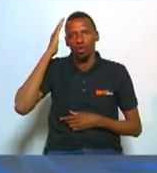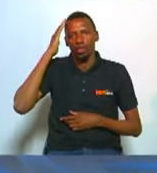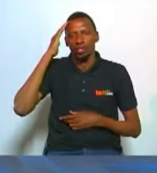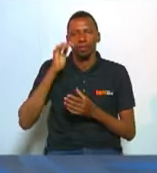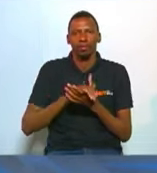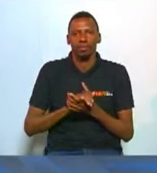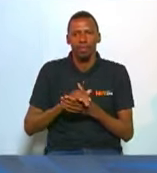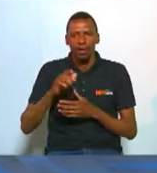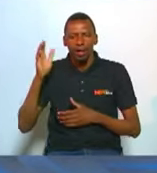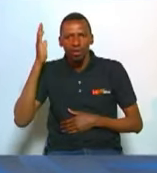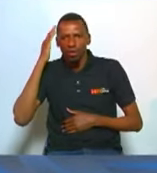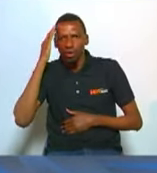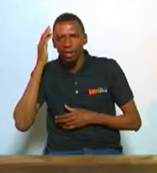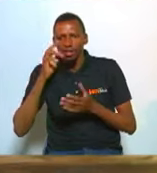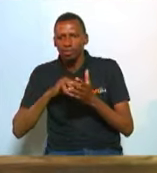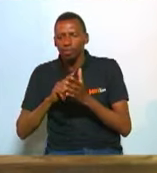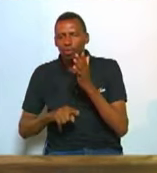knowledge?